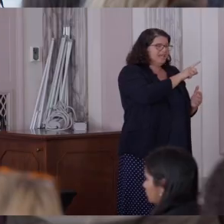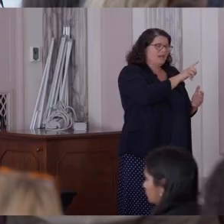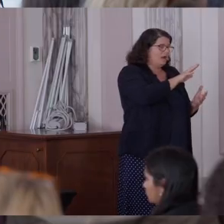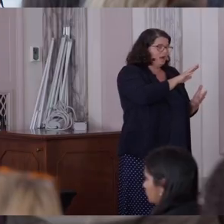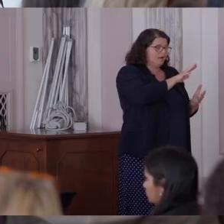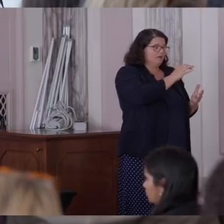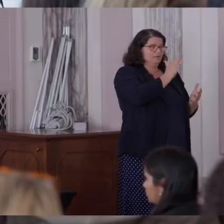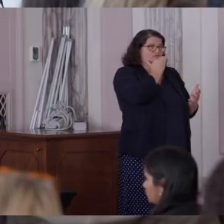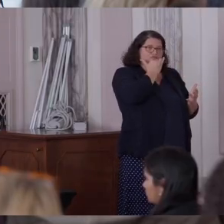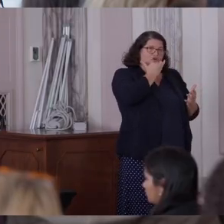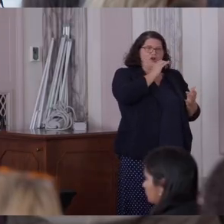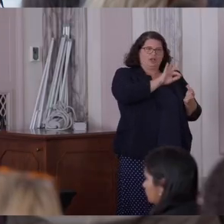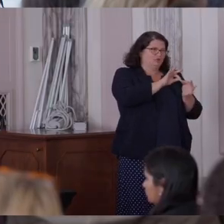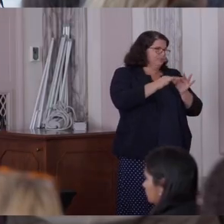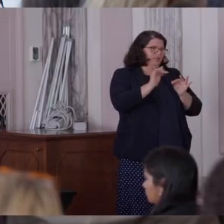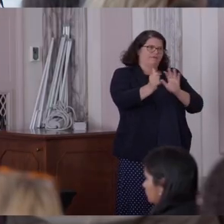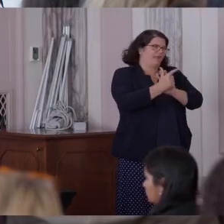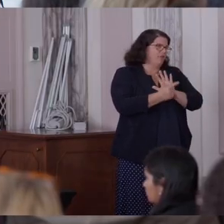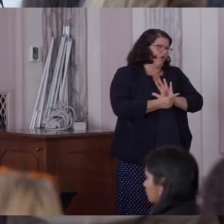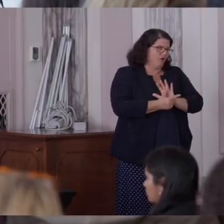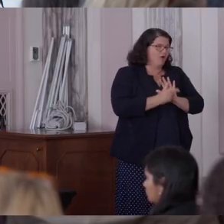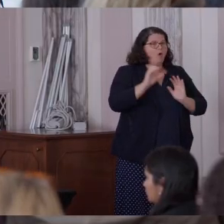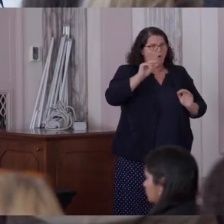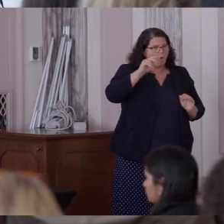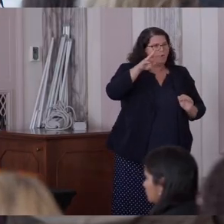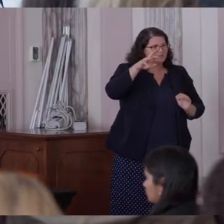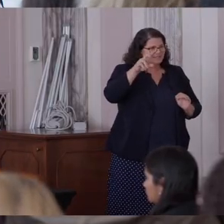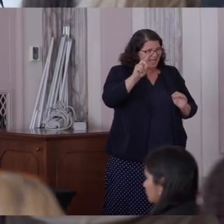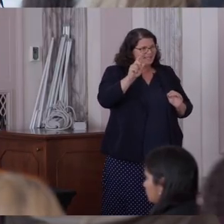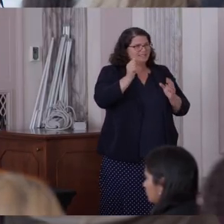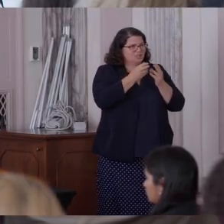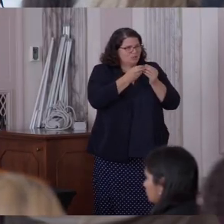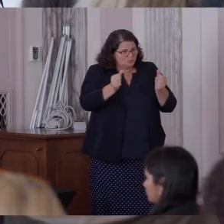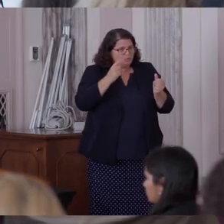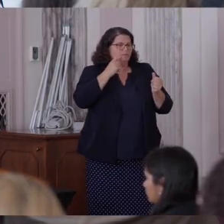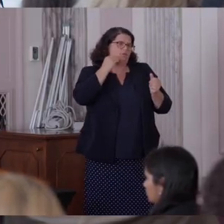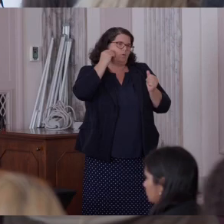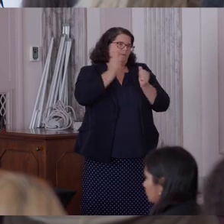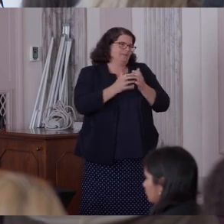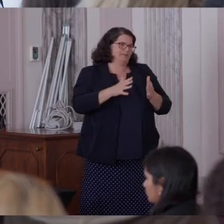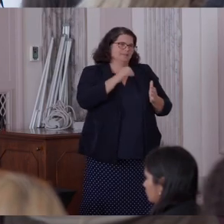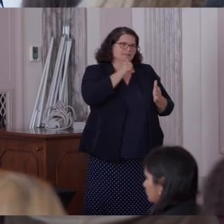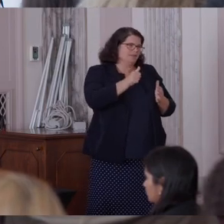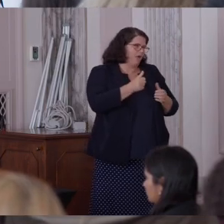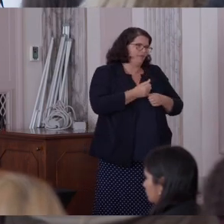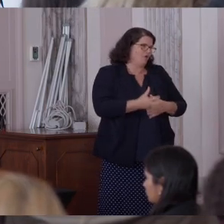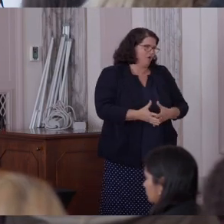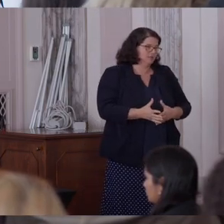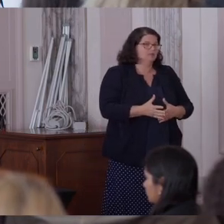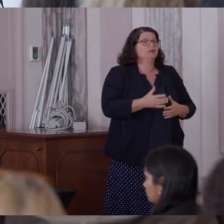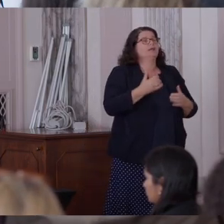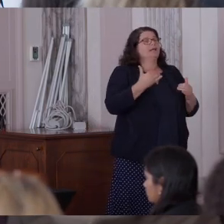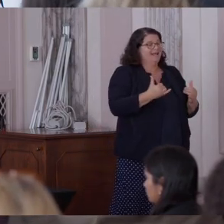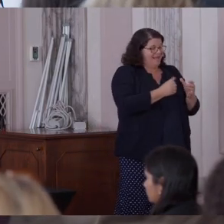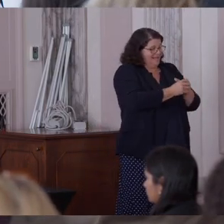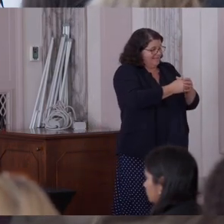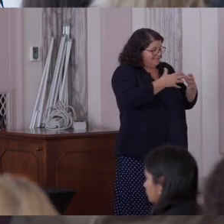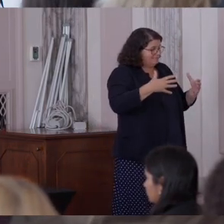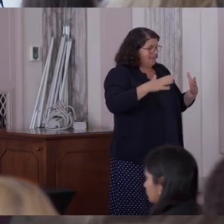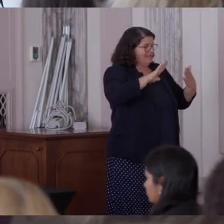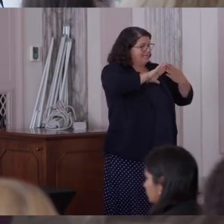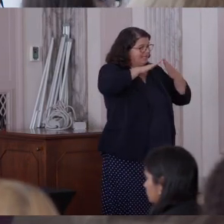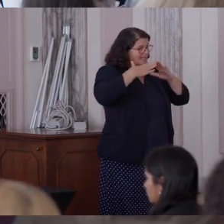a solution to homelessness, not the cause of it. The expansion of community-based services and housing programs that